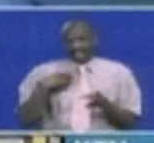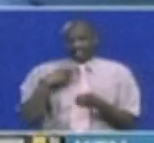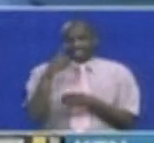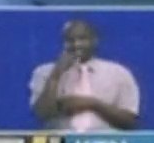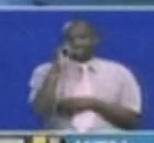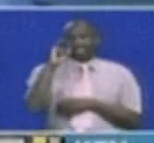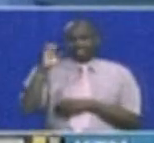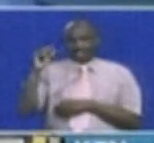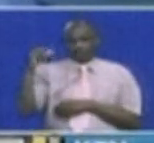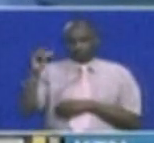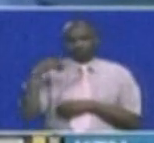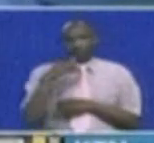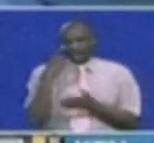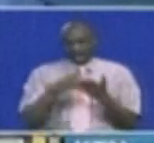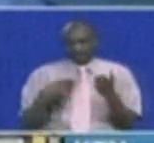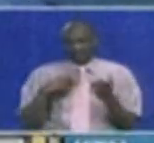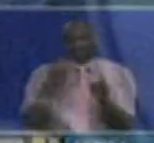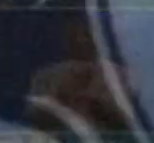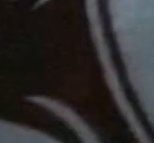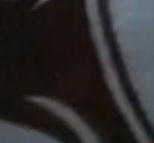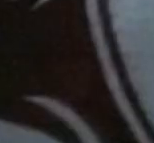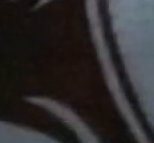earned a vital win at Getafe.